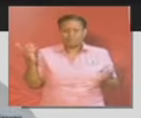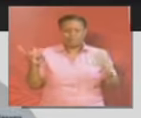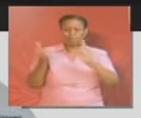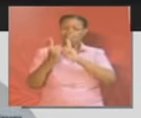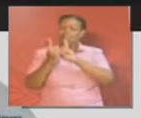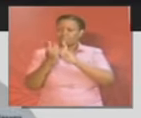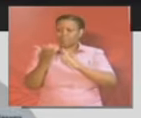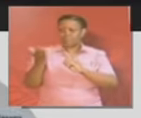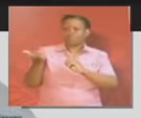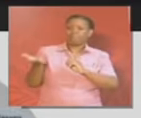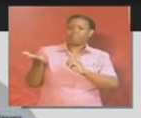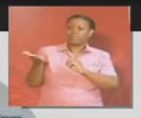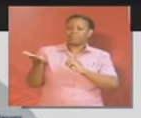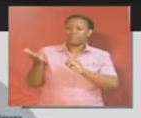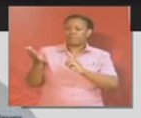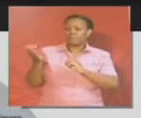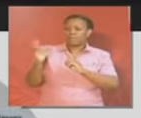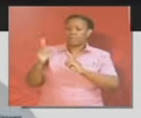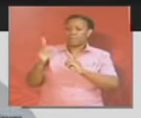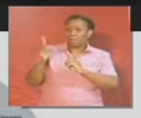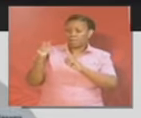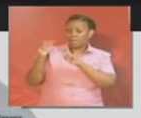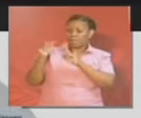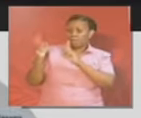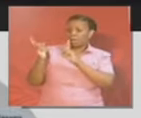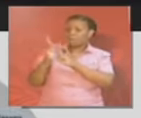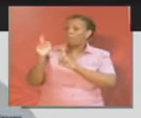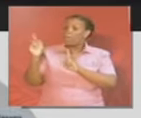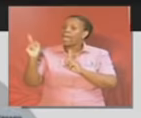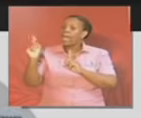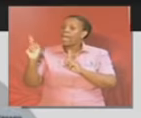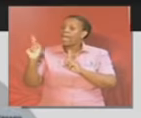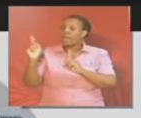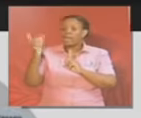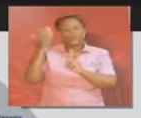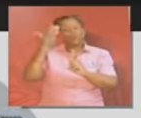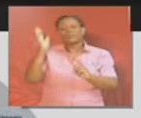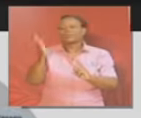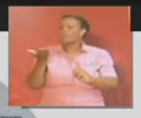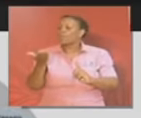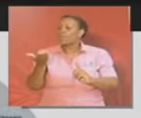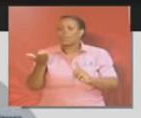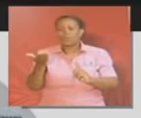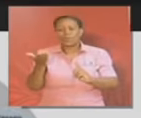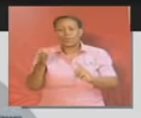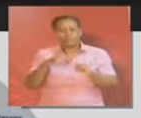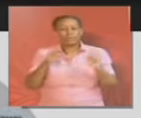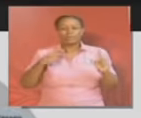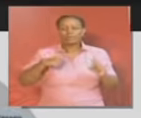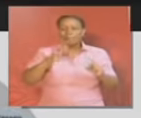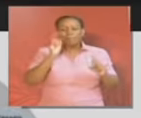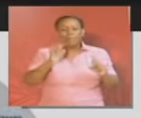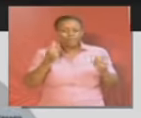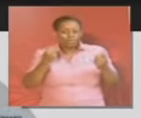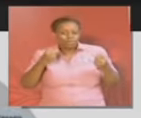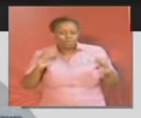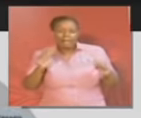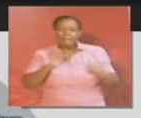exposed themselves. However, when we do the contact tracing, we do try to ensure that you, as an individual, having